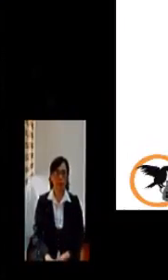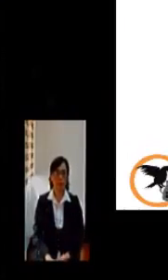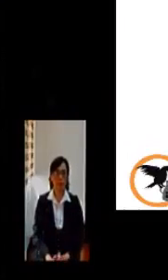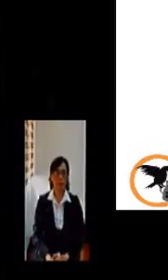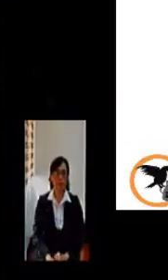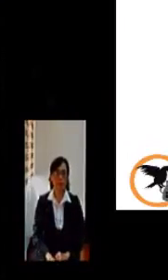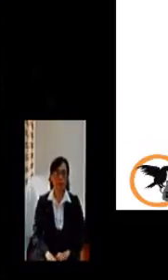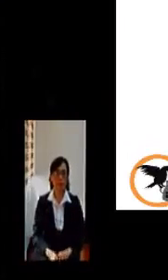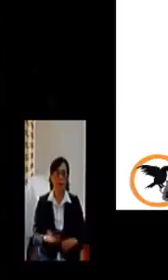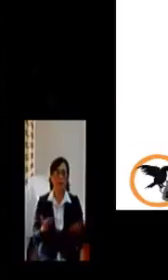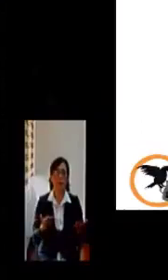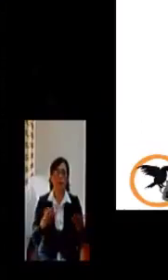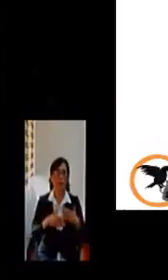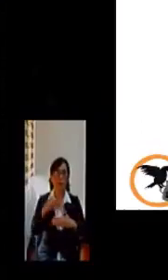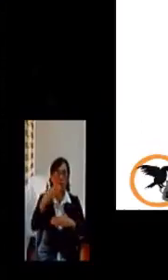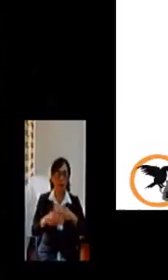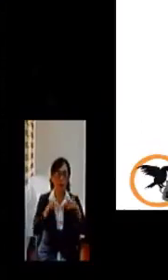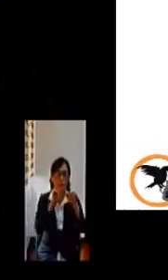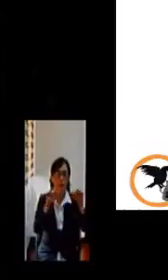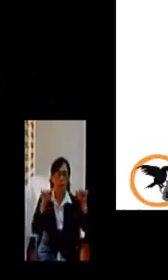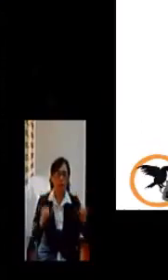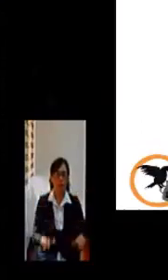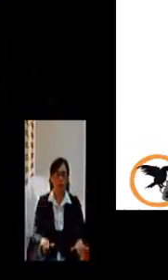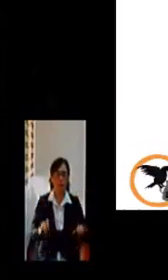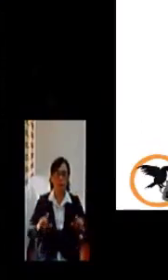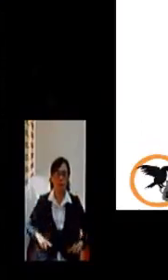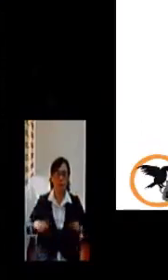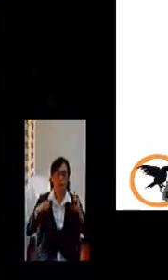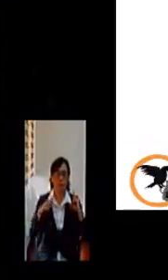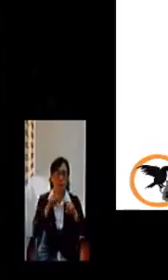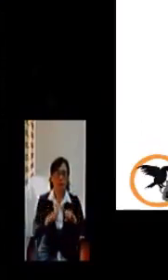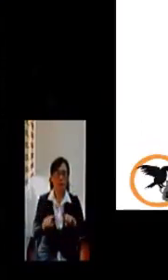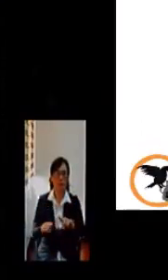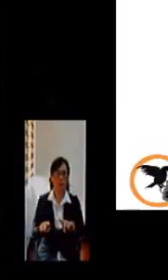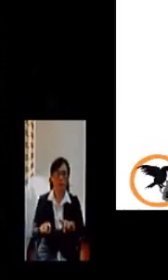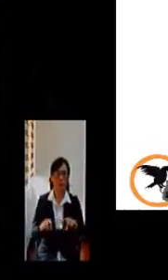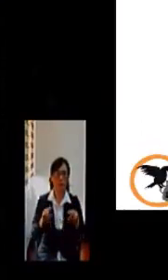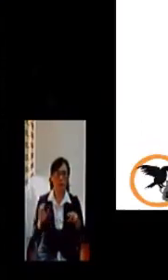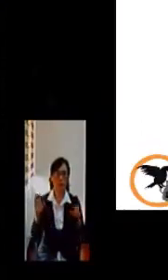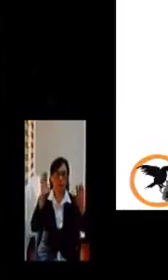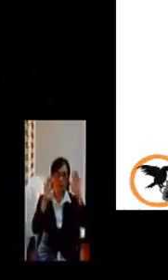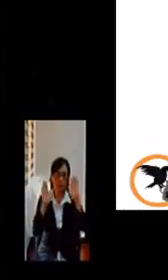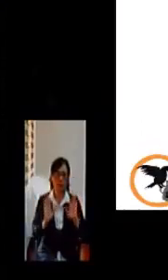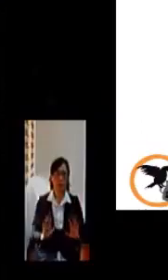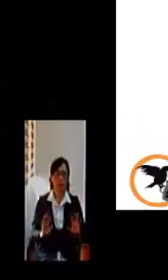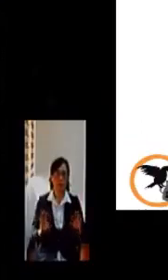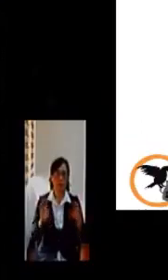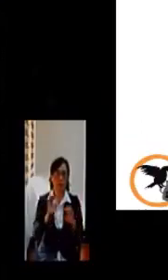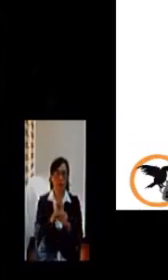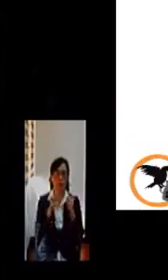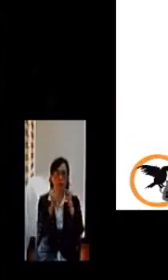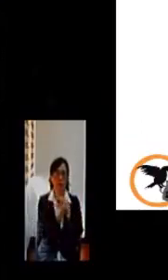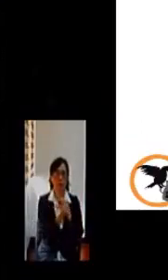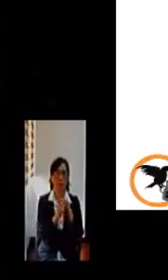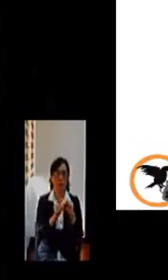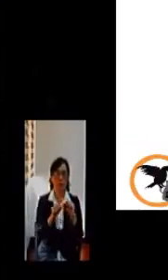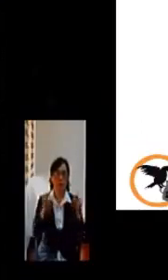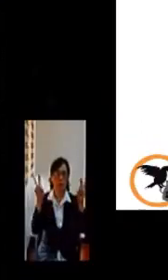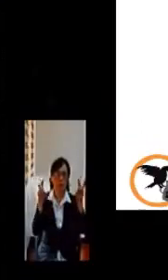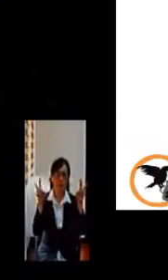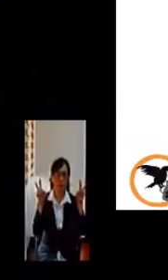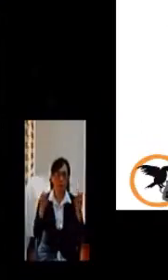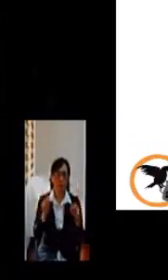So where's the nexus then? Biodiversity loss and climate change share a common issue, and this is deforestation.